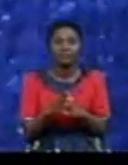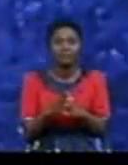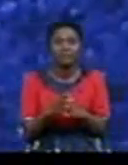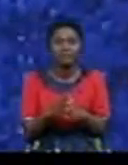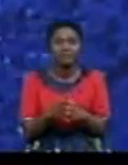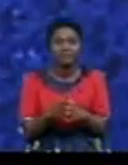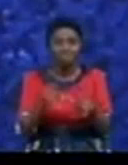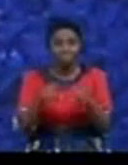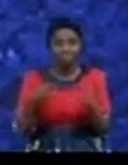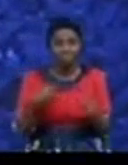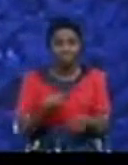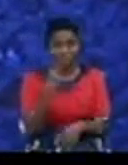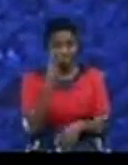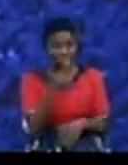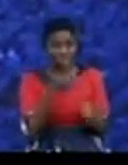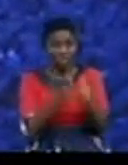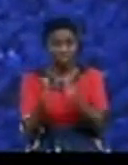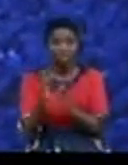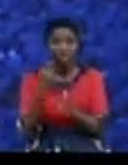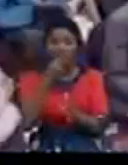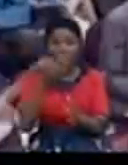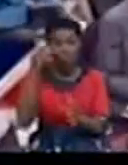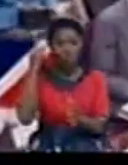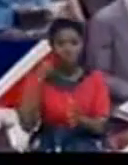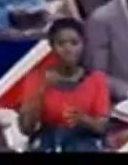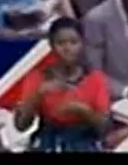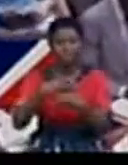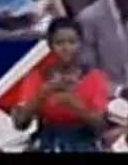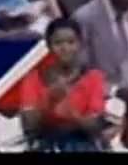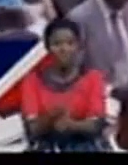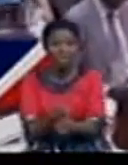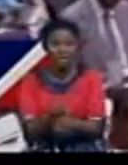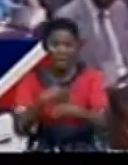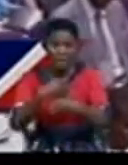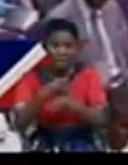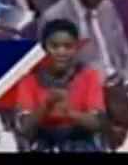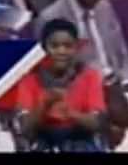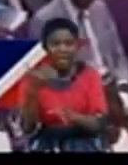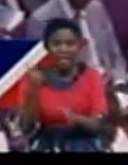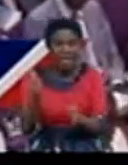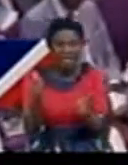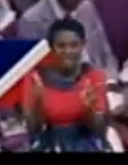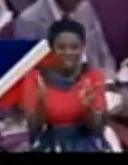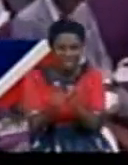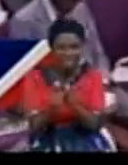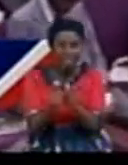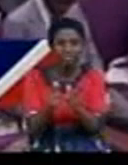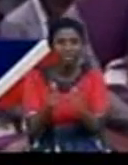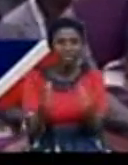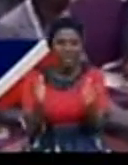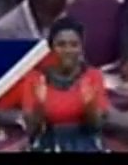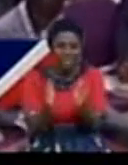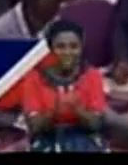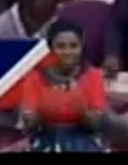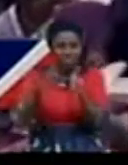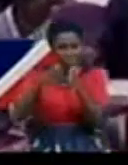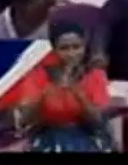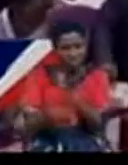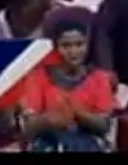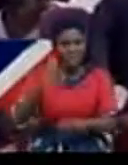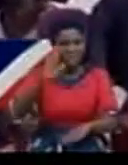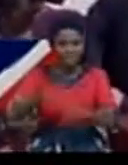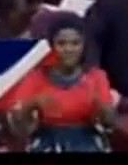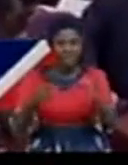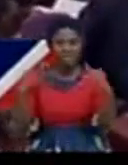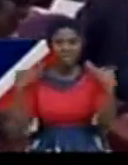see Jesus, who was made a little lower than the angels for the suffering of death,